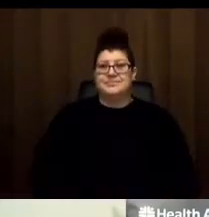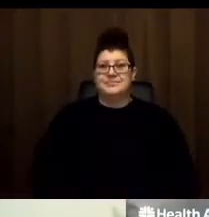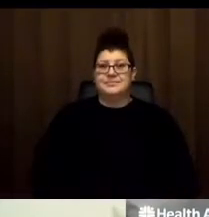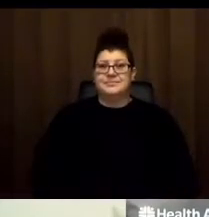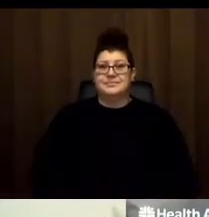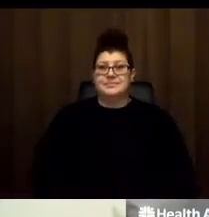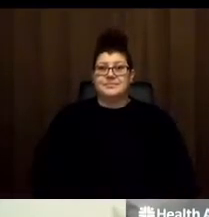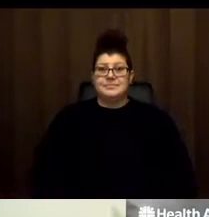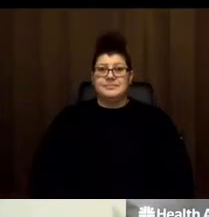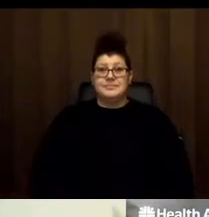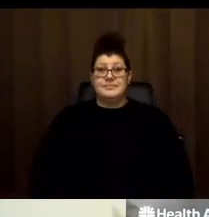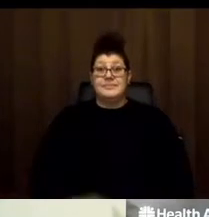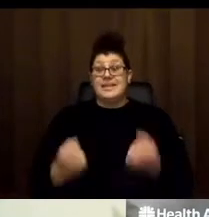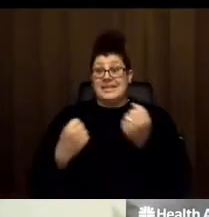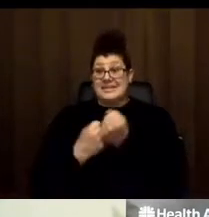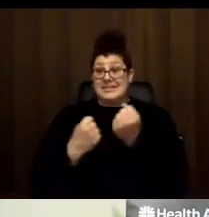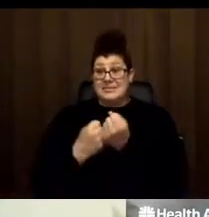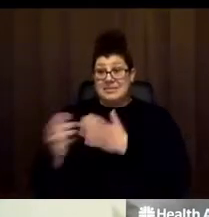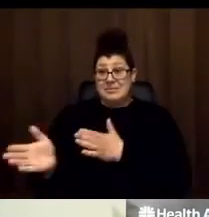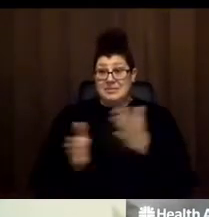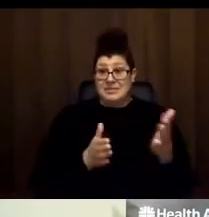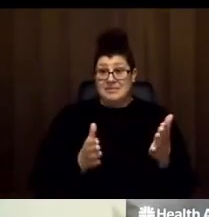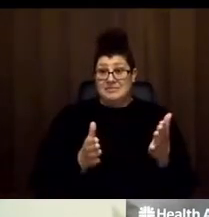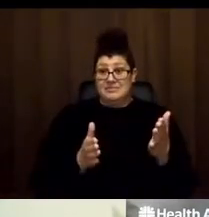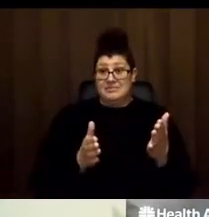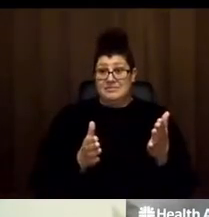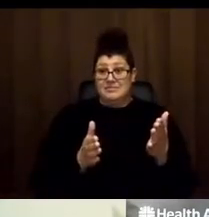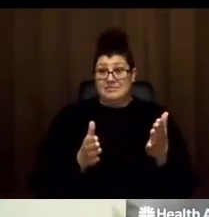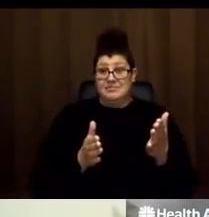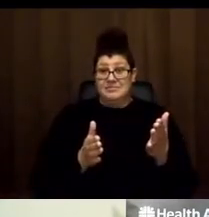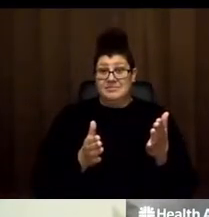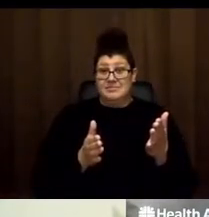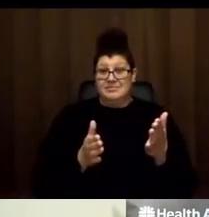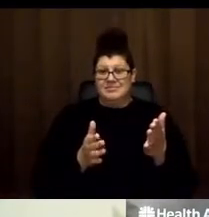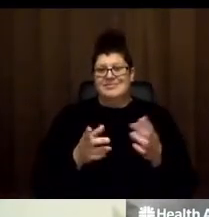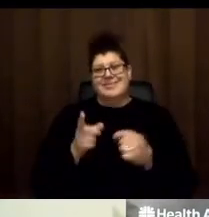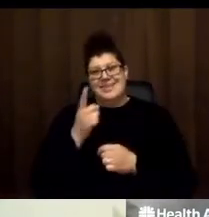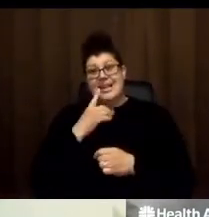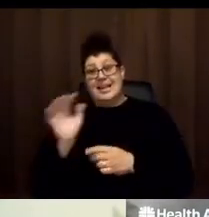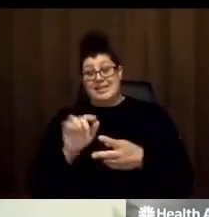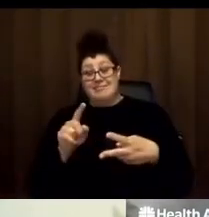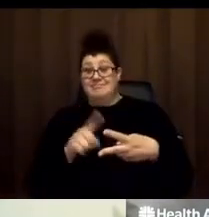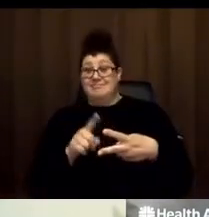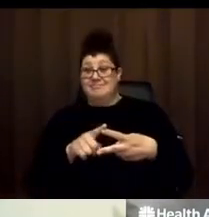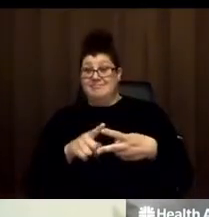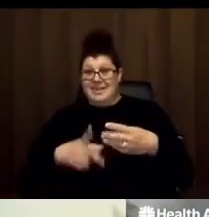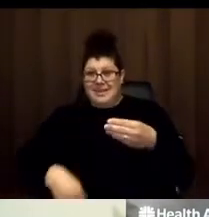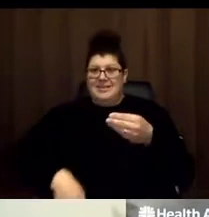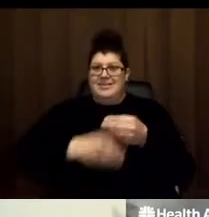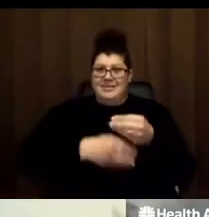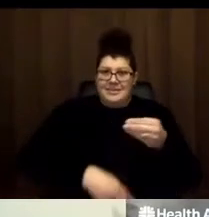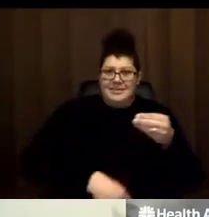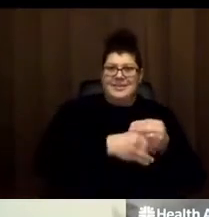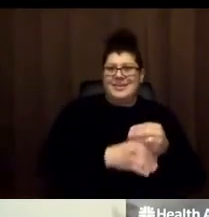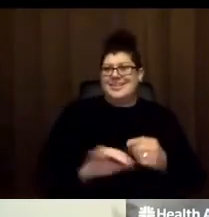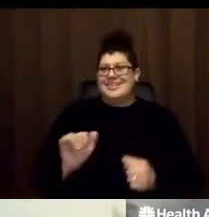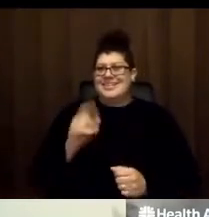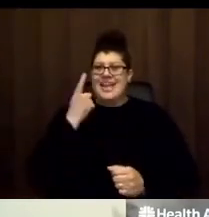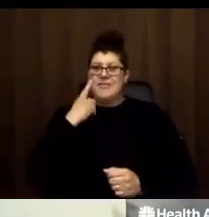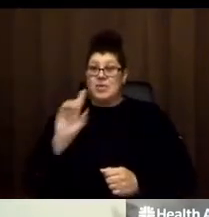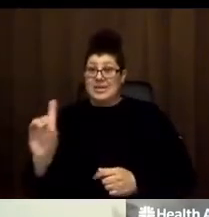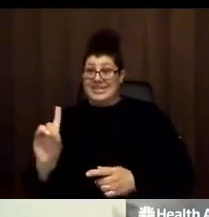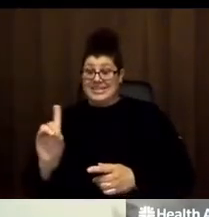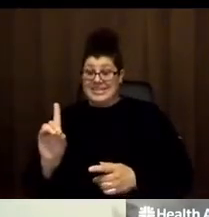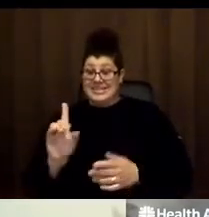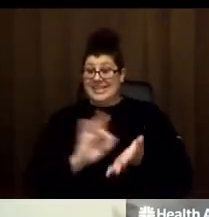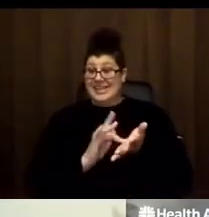The supplement plans is another add-on to Original Medicare, just like your prescription drug. There are several types